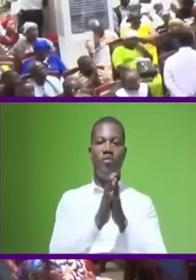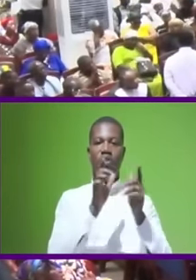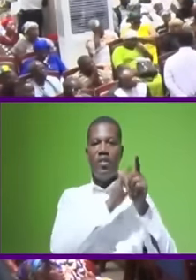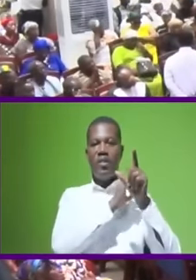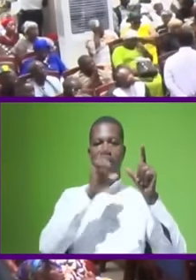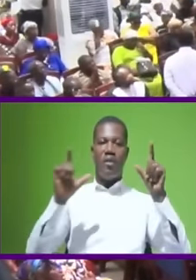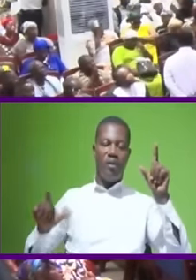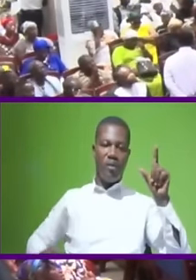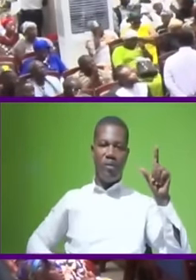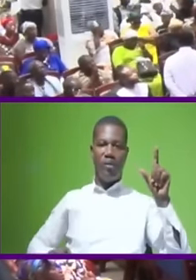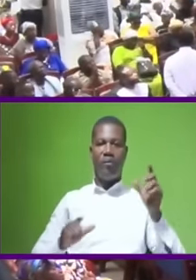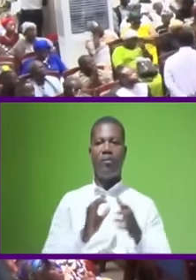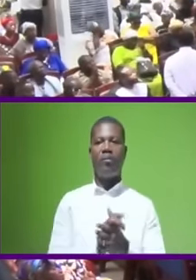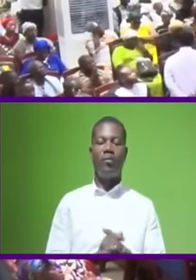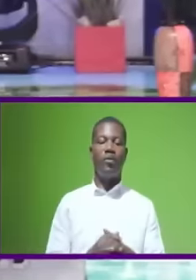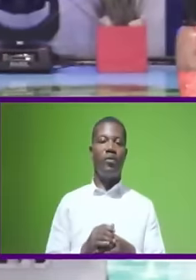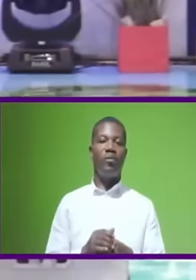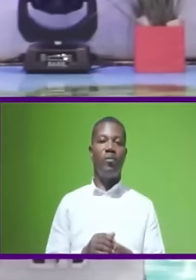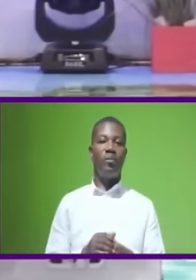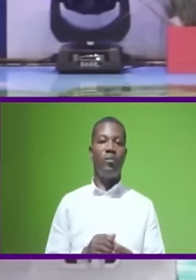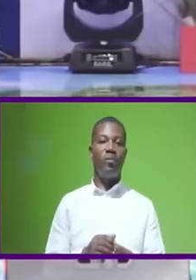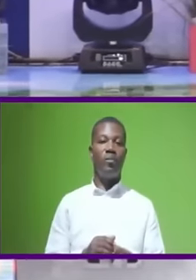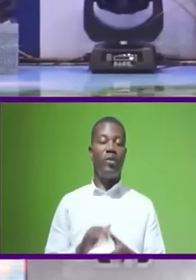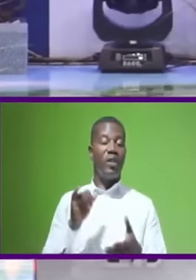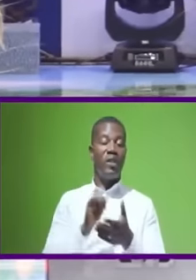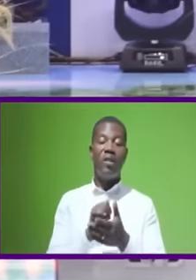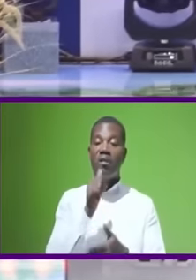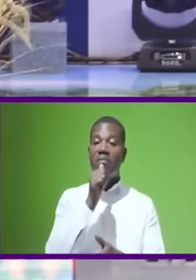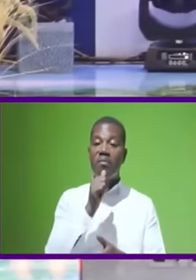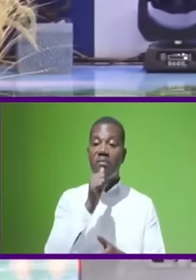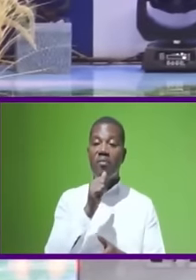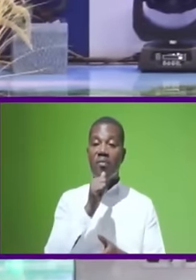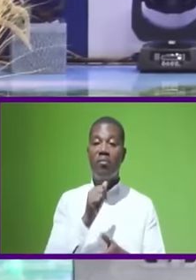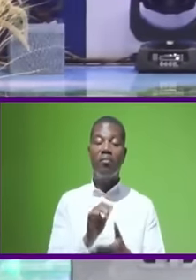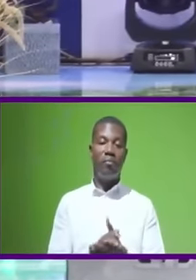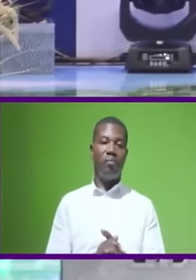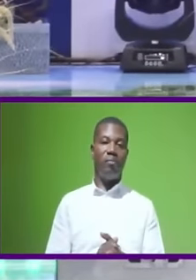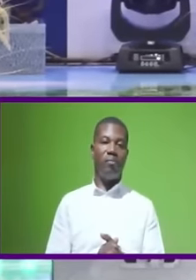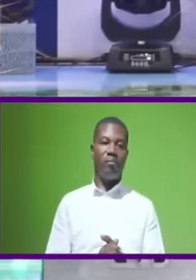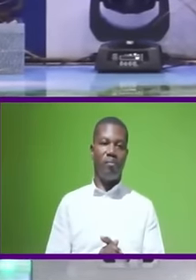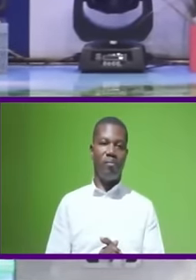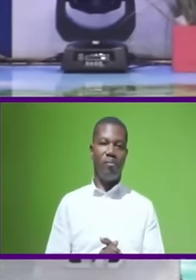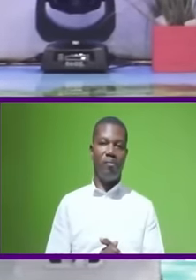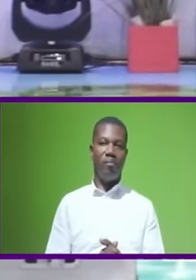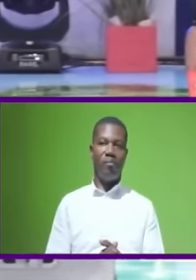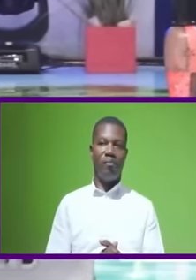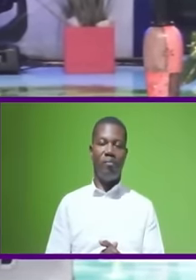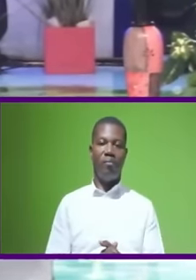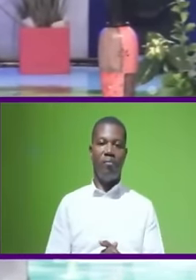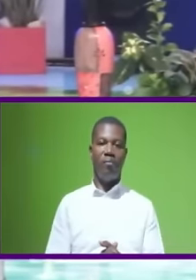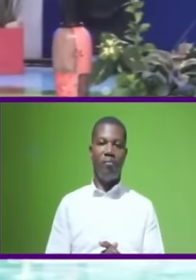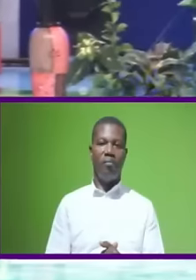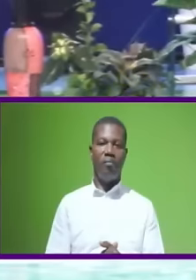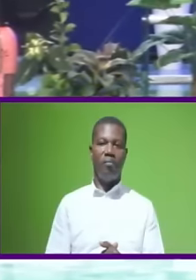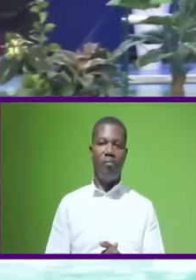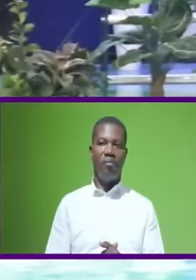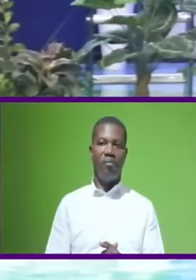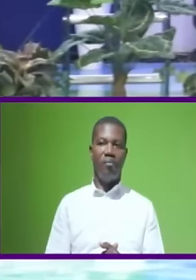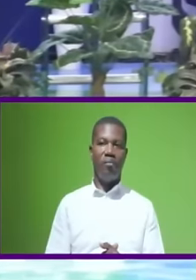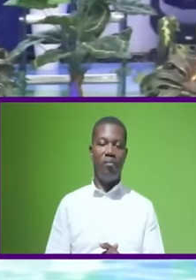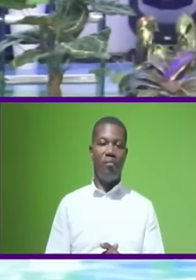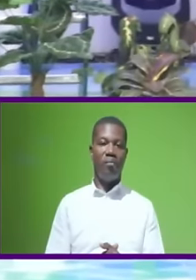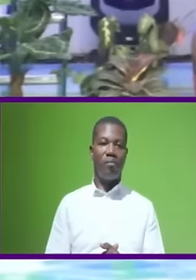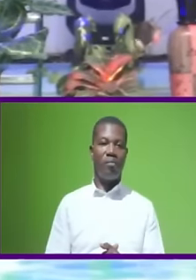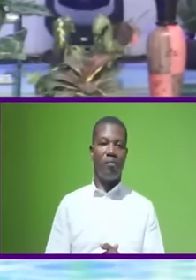Lord. I see and when you suma some. So this is the mystery here. Because